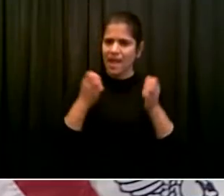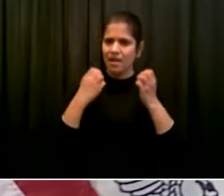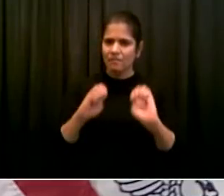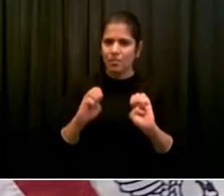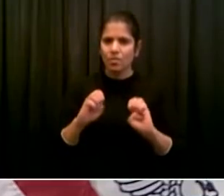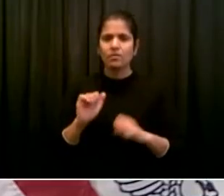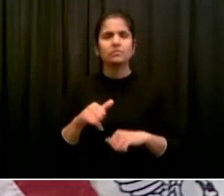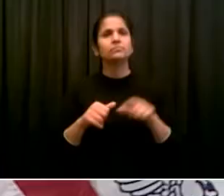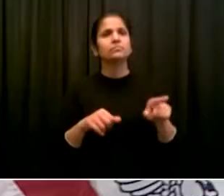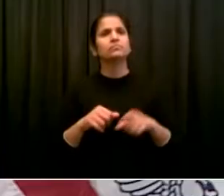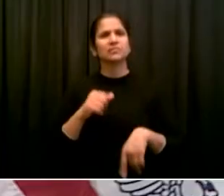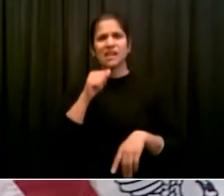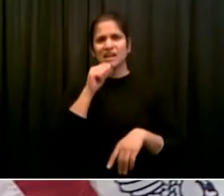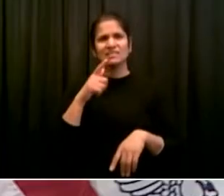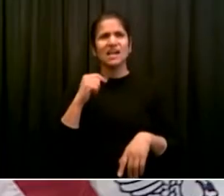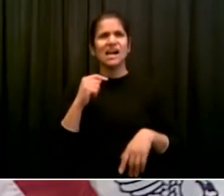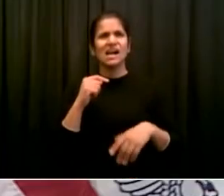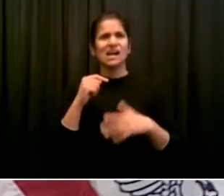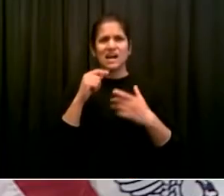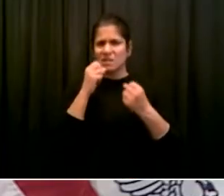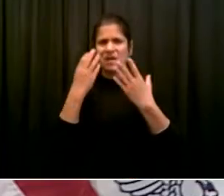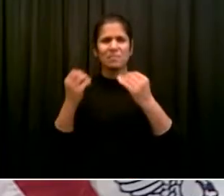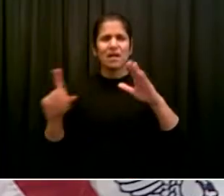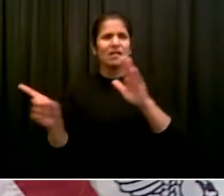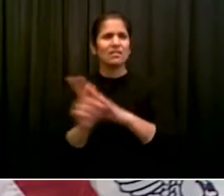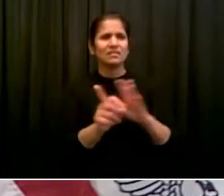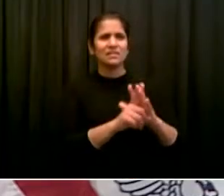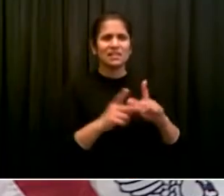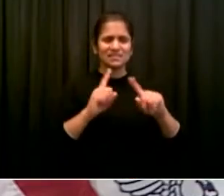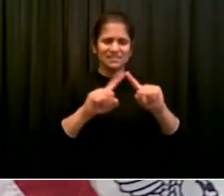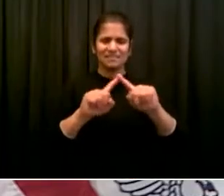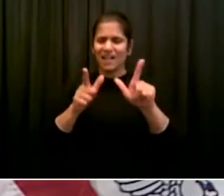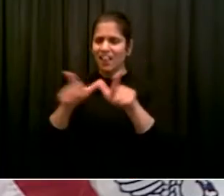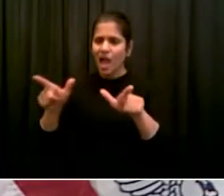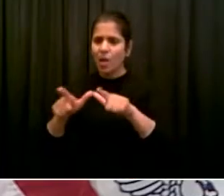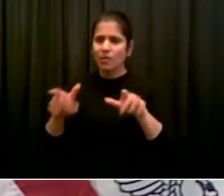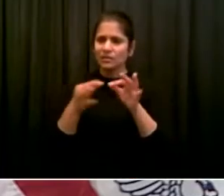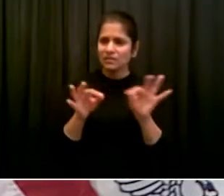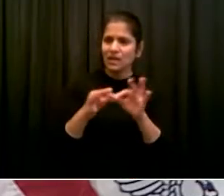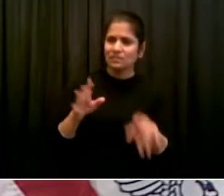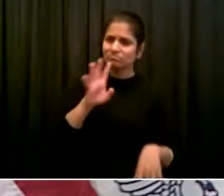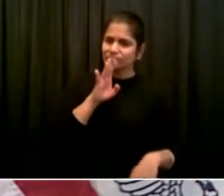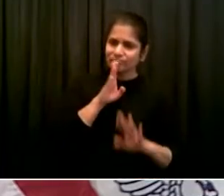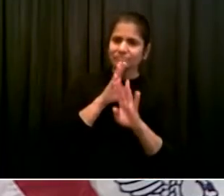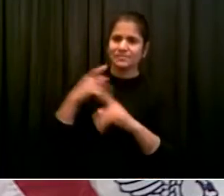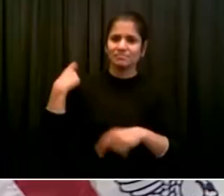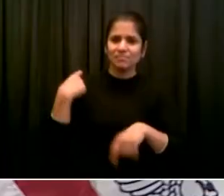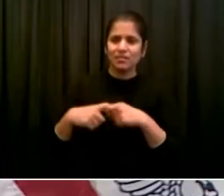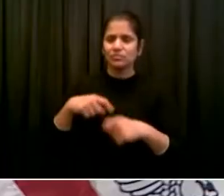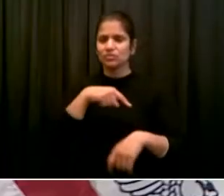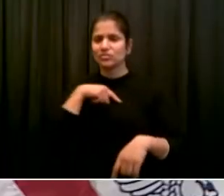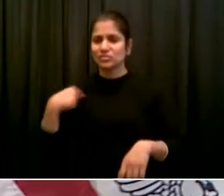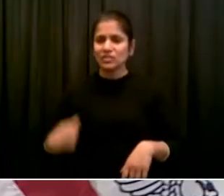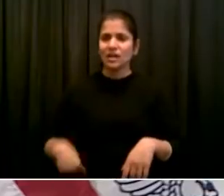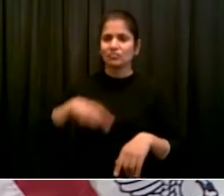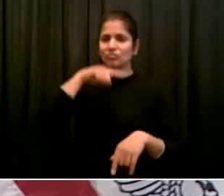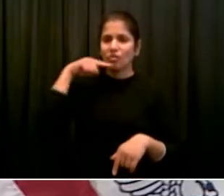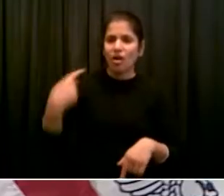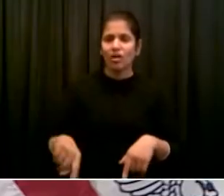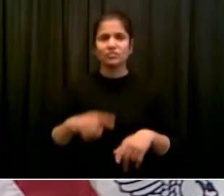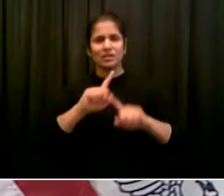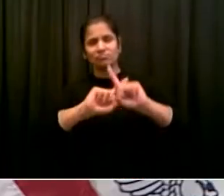multi-languages. They're not seeing leafleting. They're not seeing these canvassers that you're talking about.